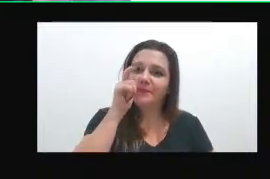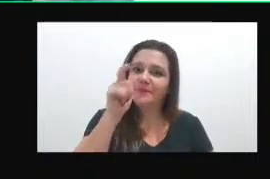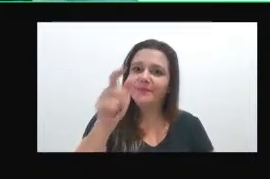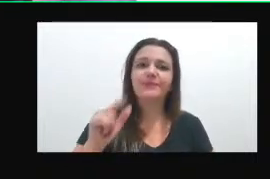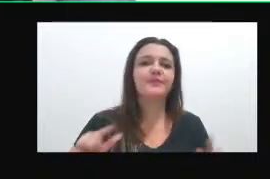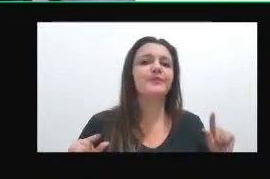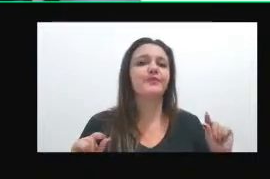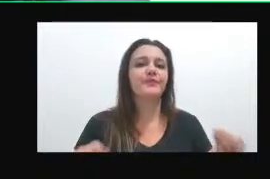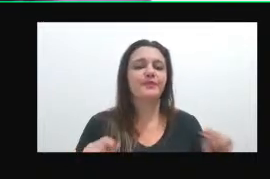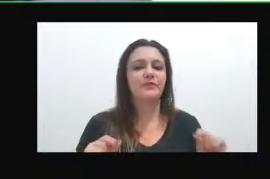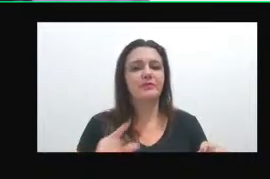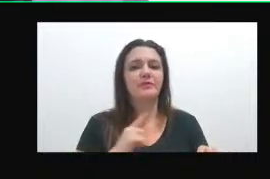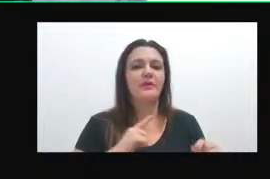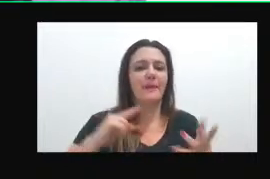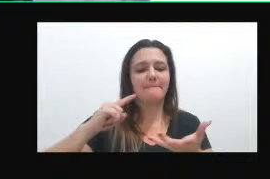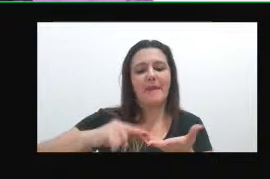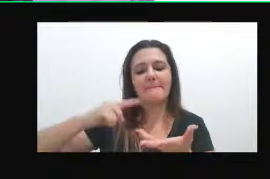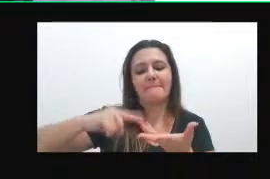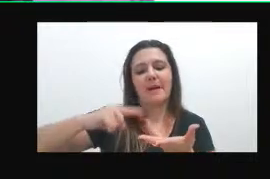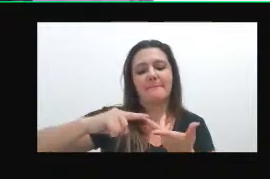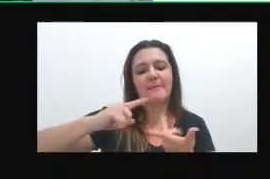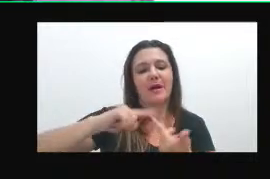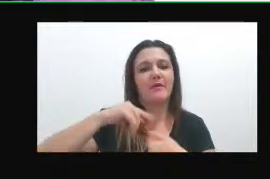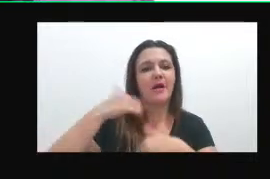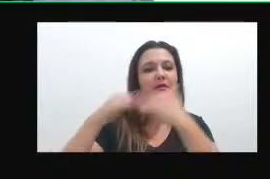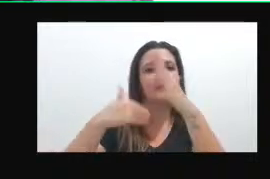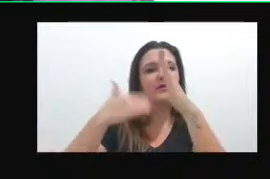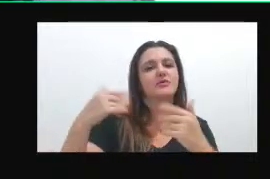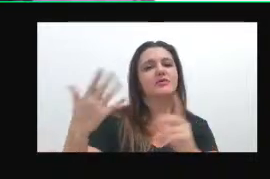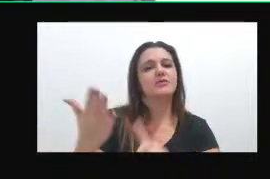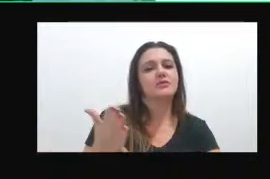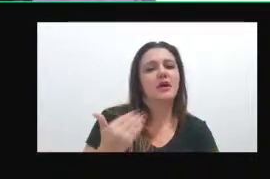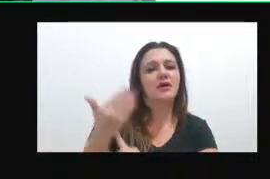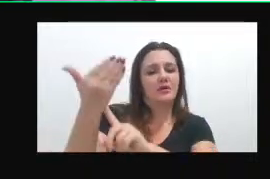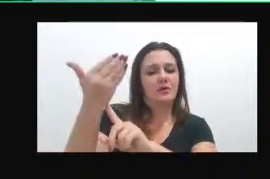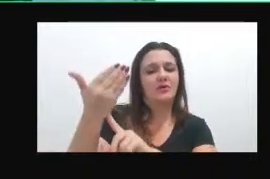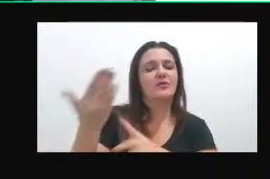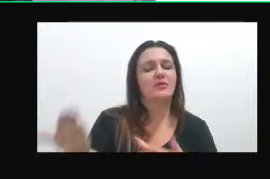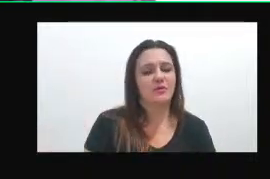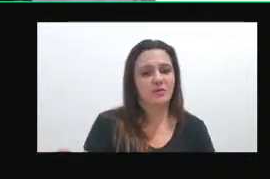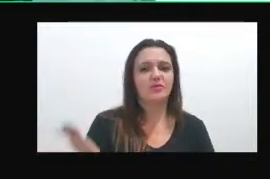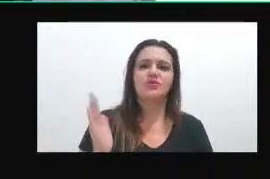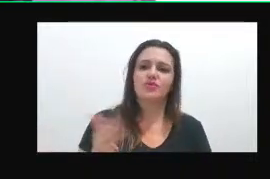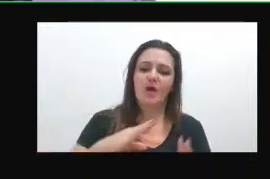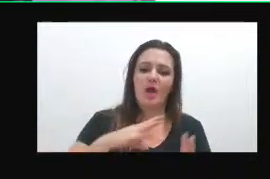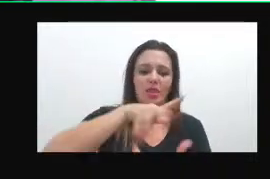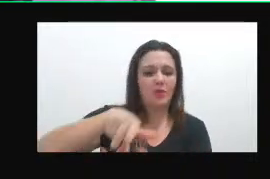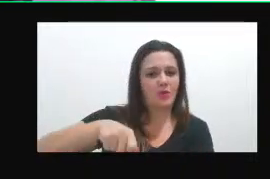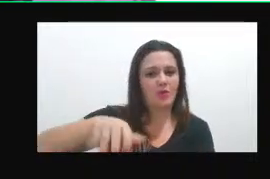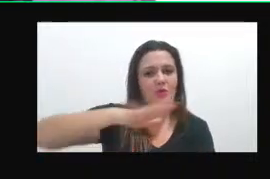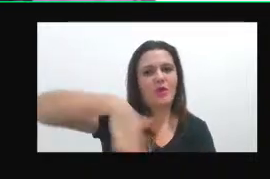technological advances that make instant translation or